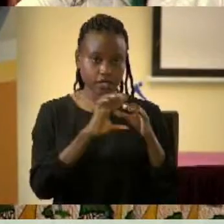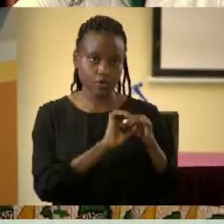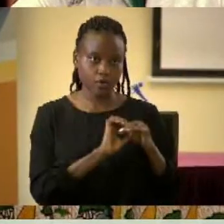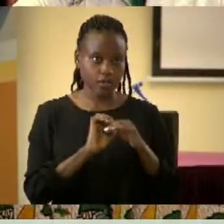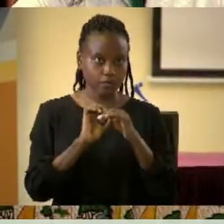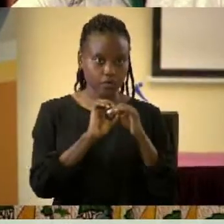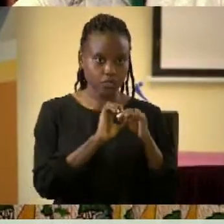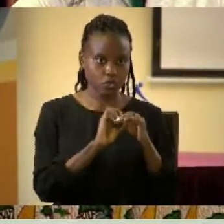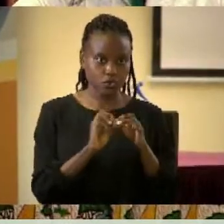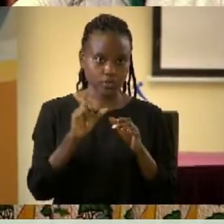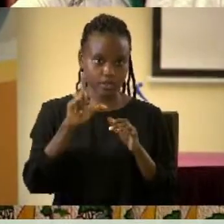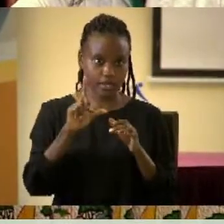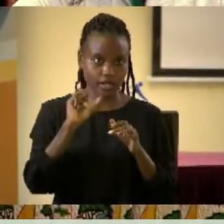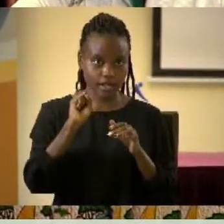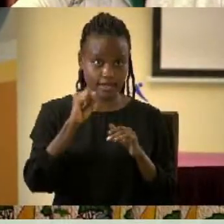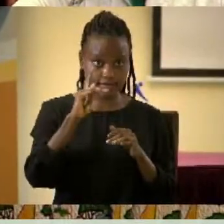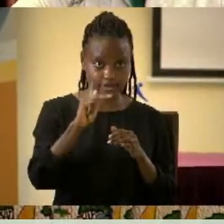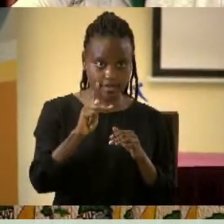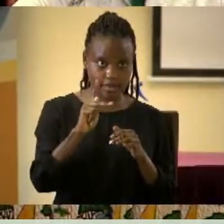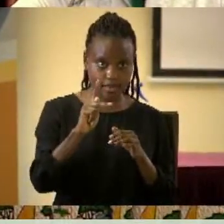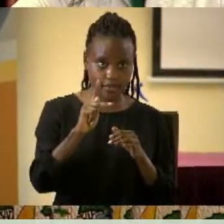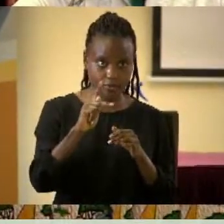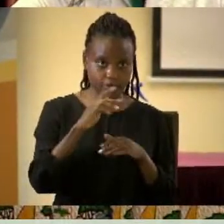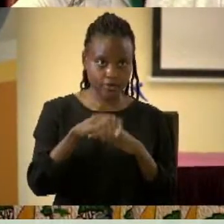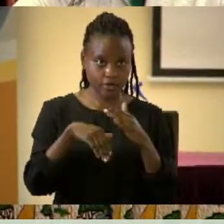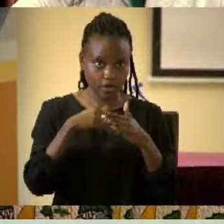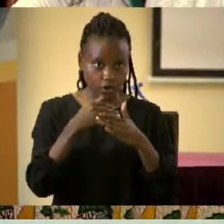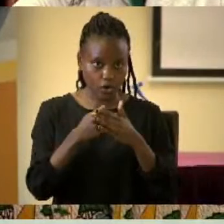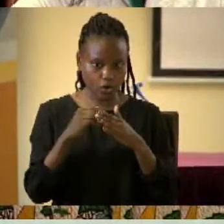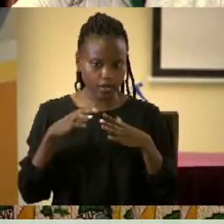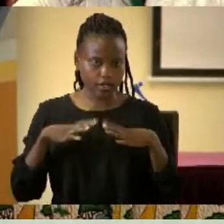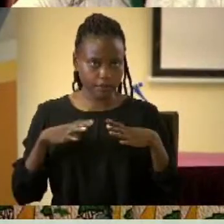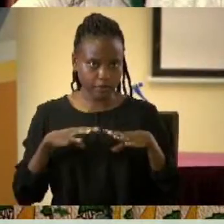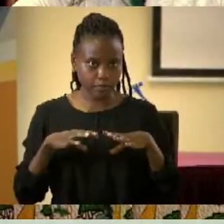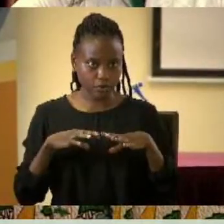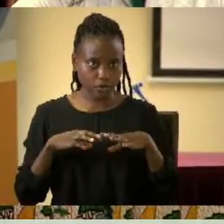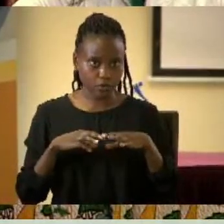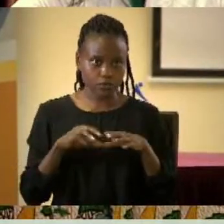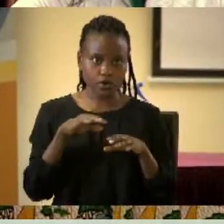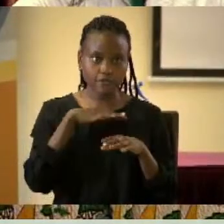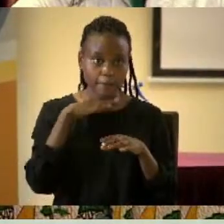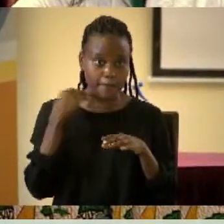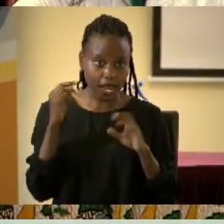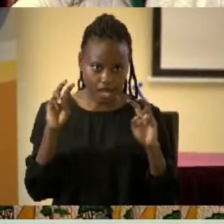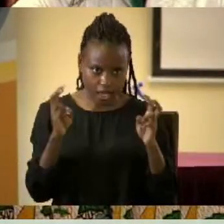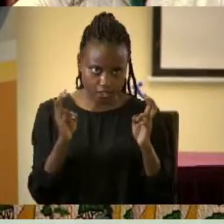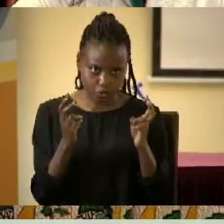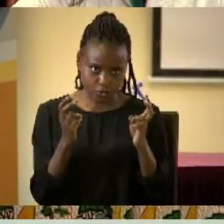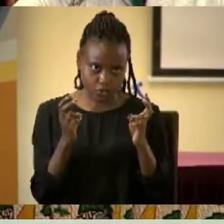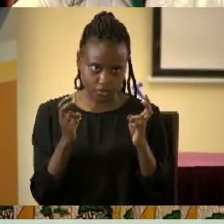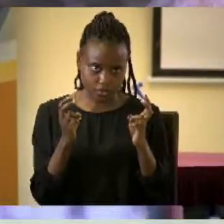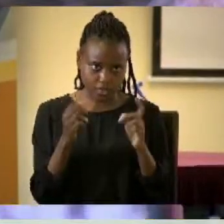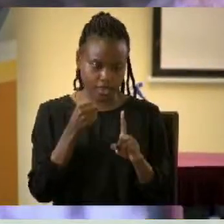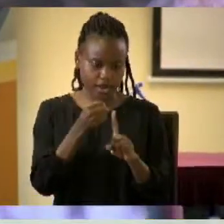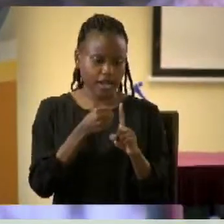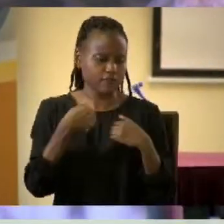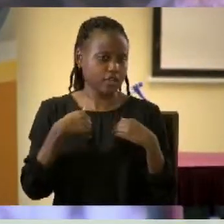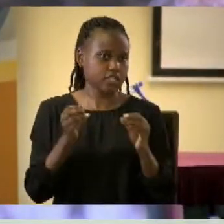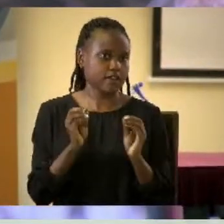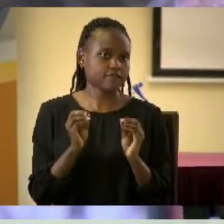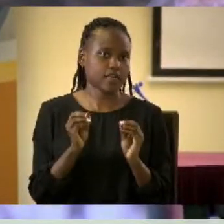with the Law Society of Kenya, all suspects charged with murder who cannot afford an advocate receive